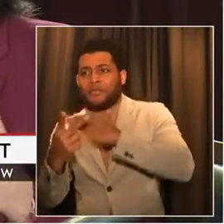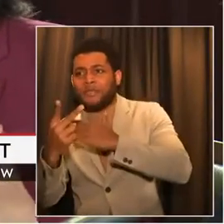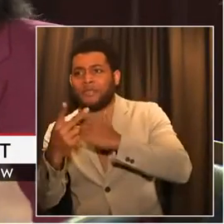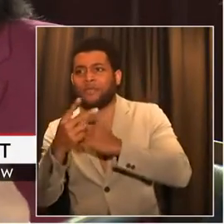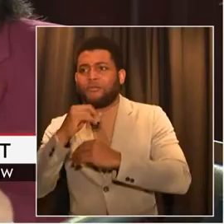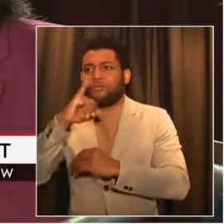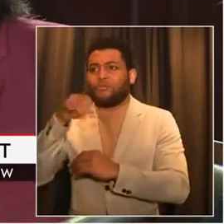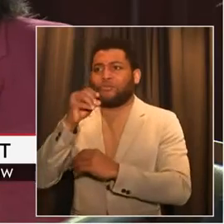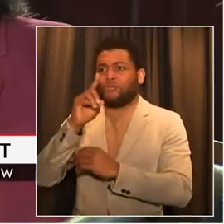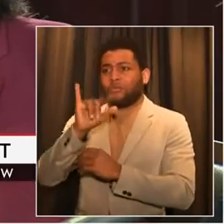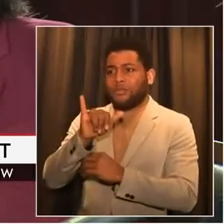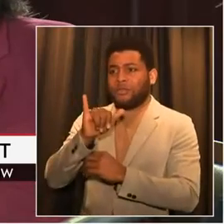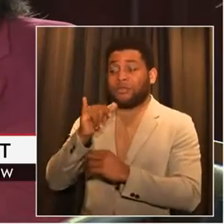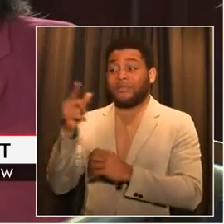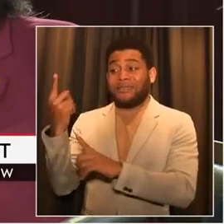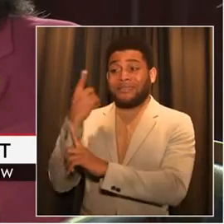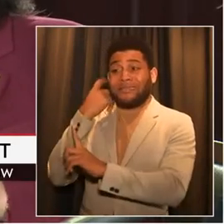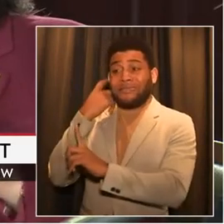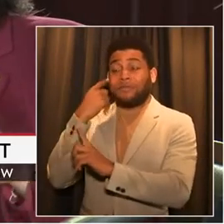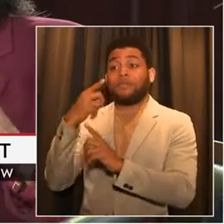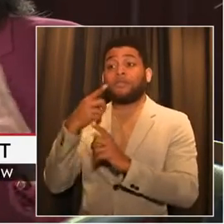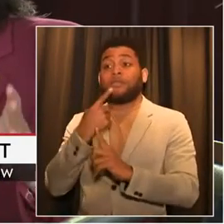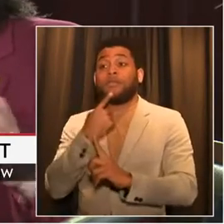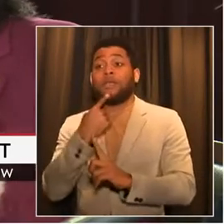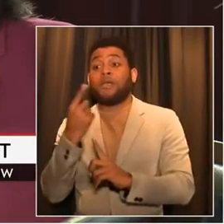or to somebody walking on the streets,